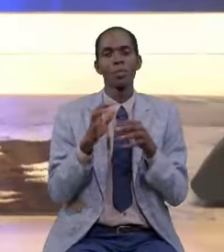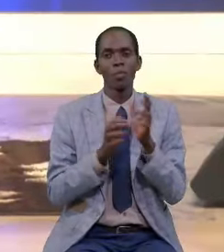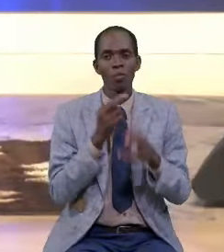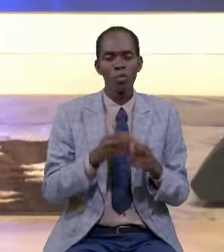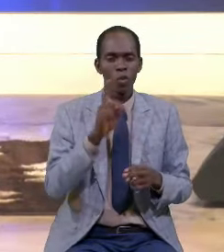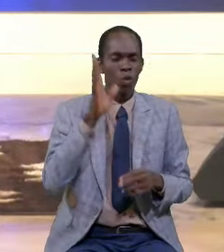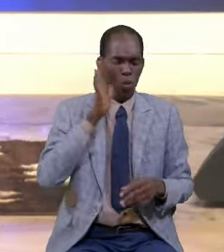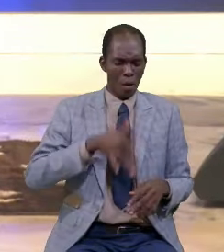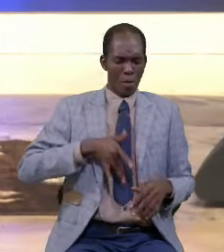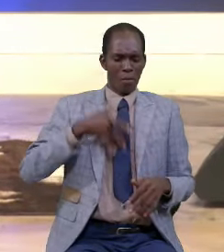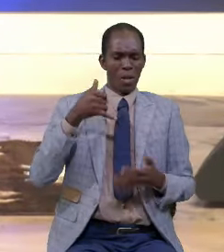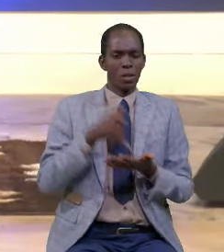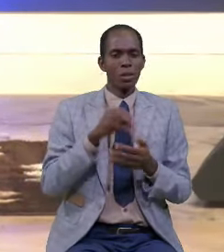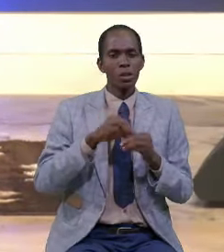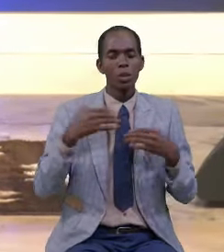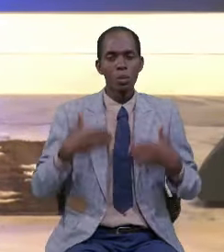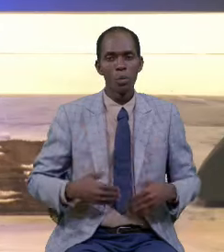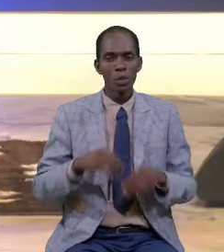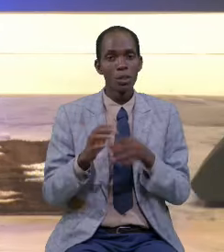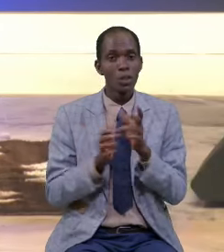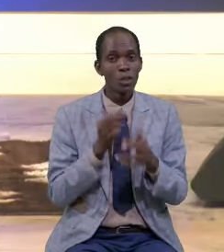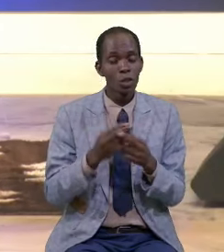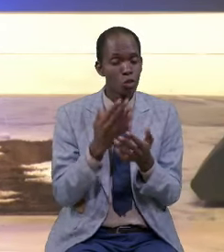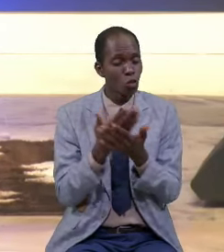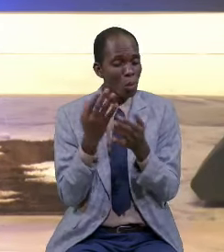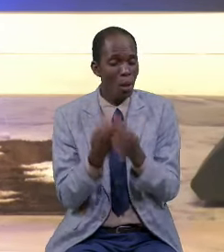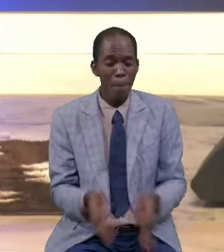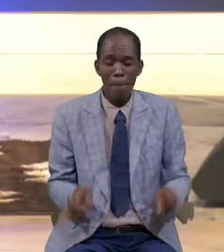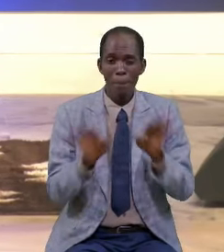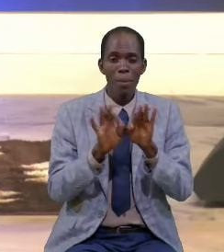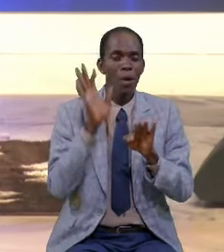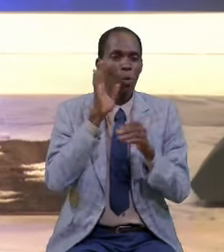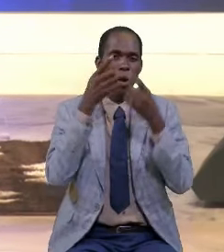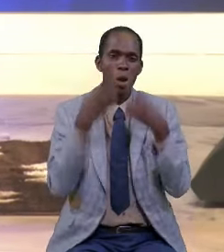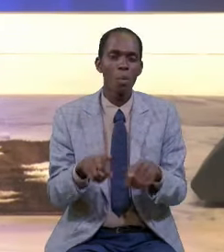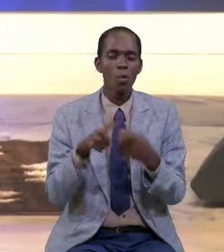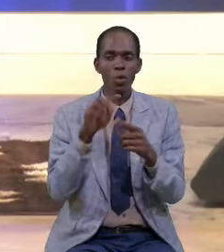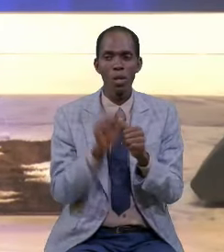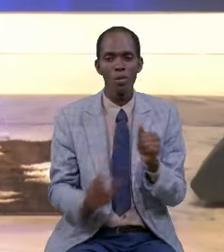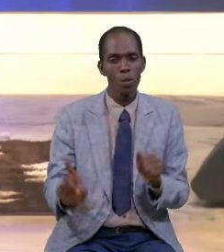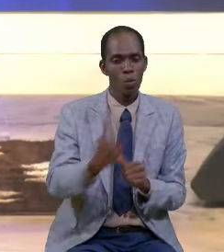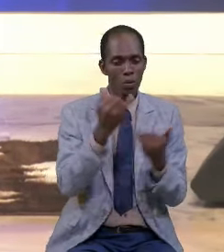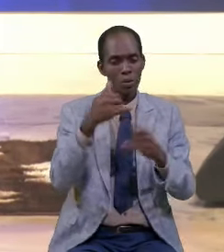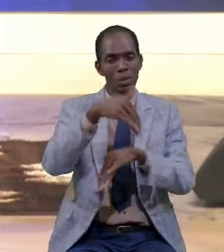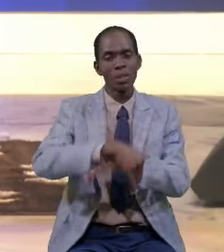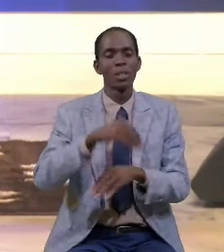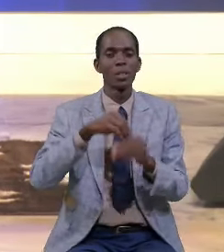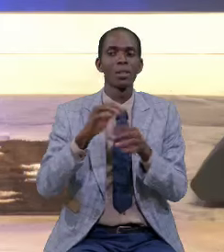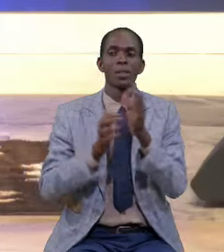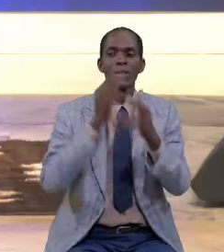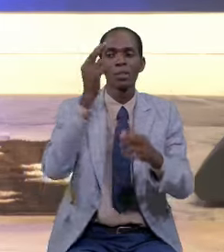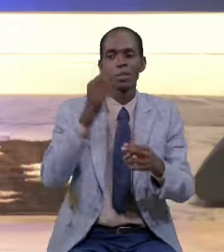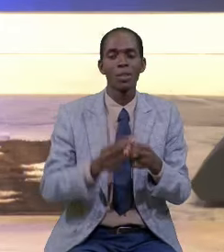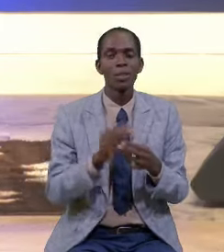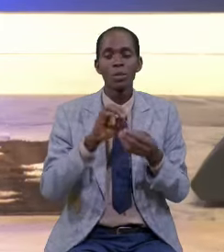your body, something tangible will happen to everyone tonight in Jesus' name. Number